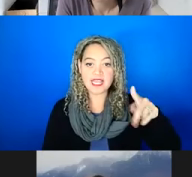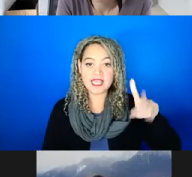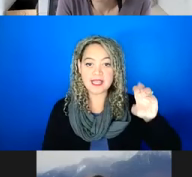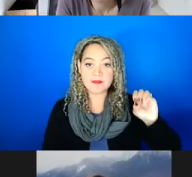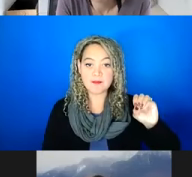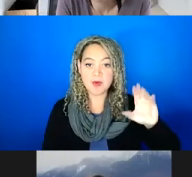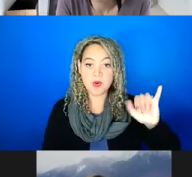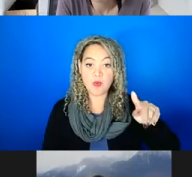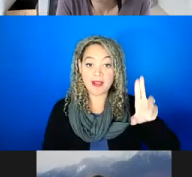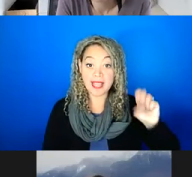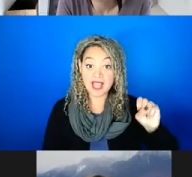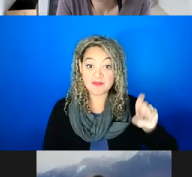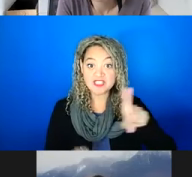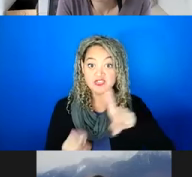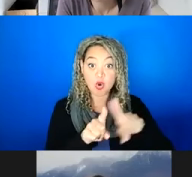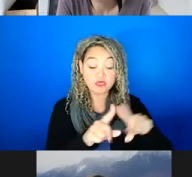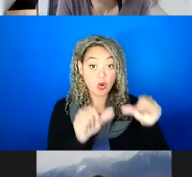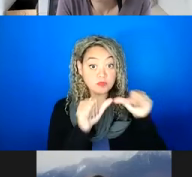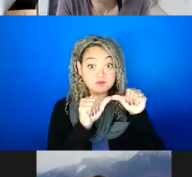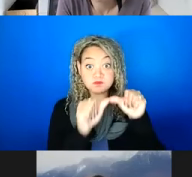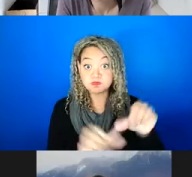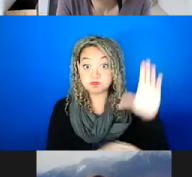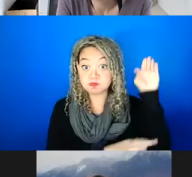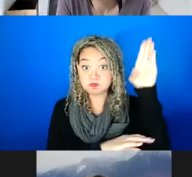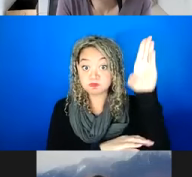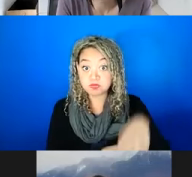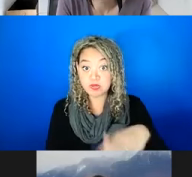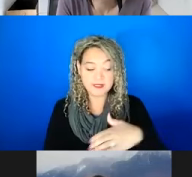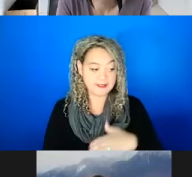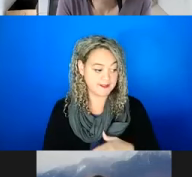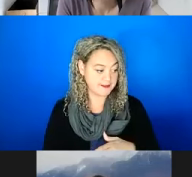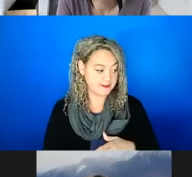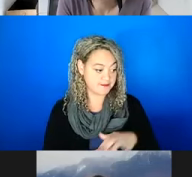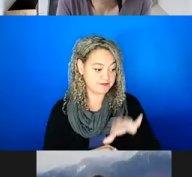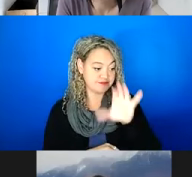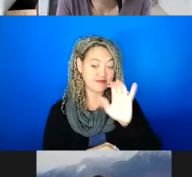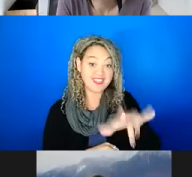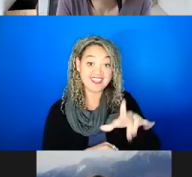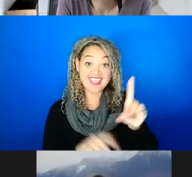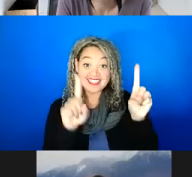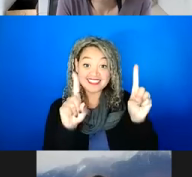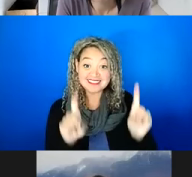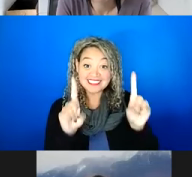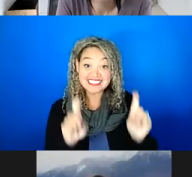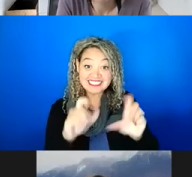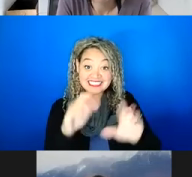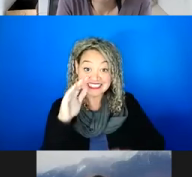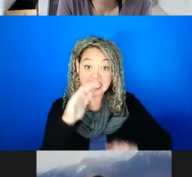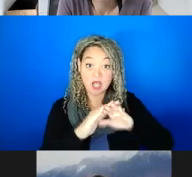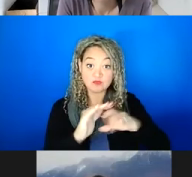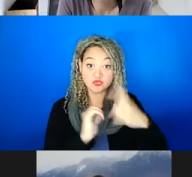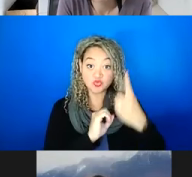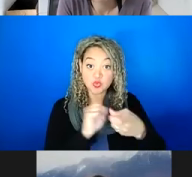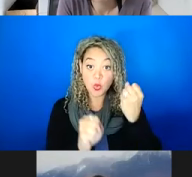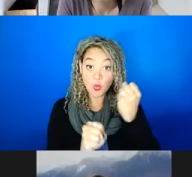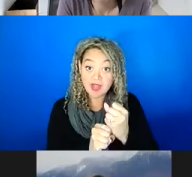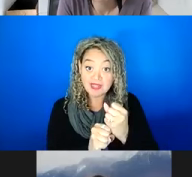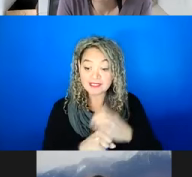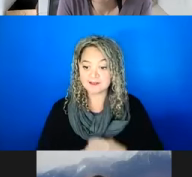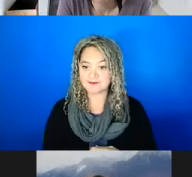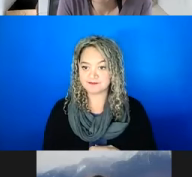long lasting. How long? Well, this lag here has been tested up to a year.